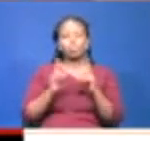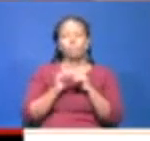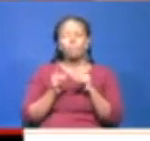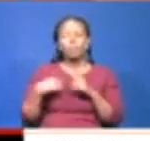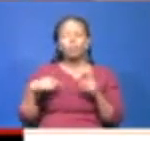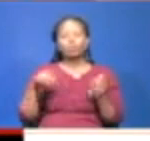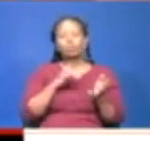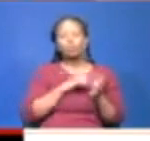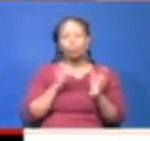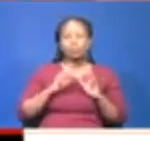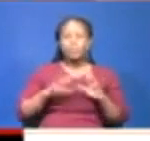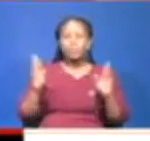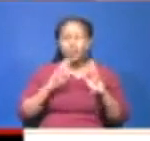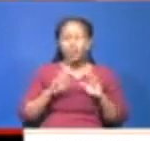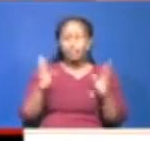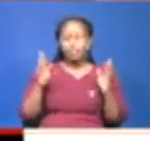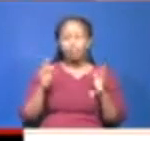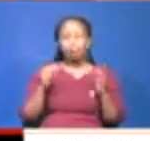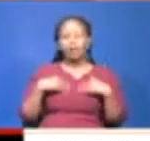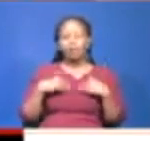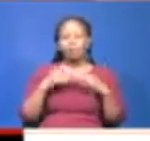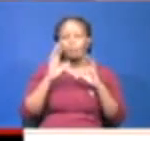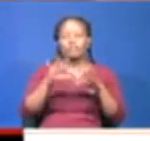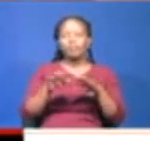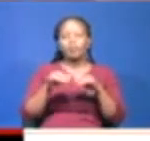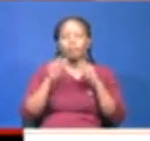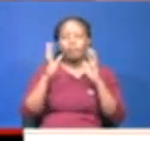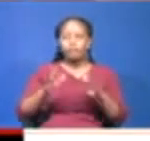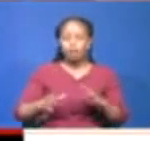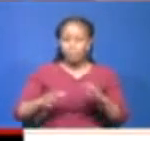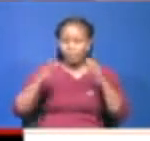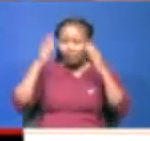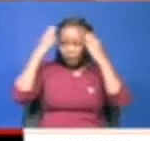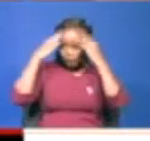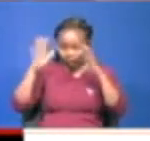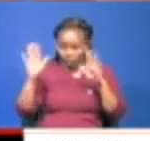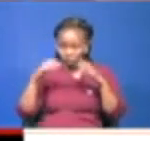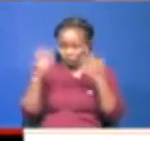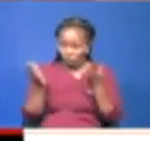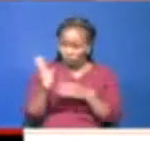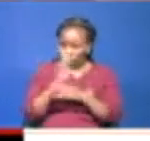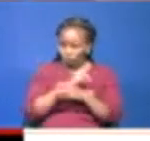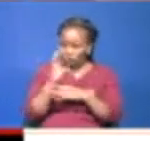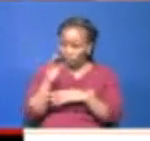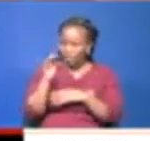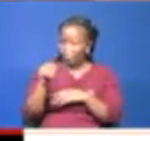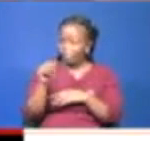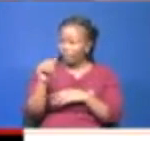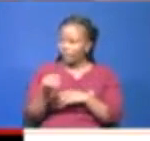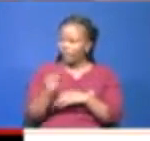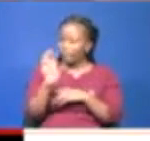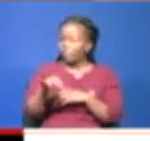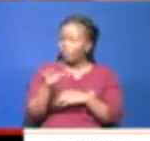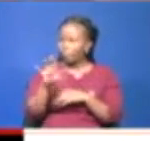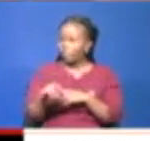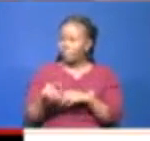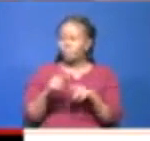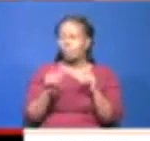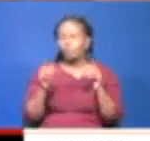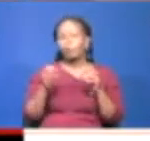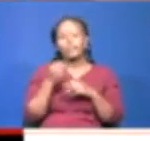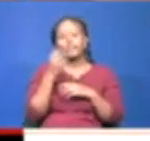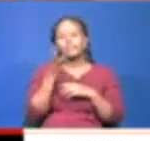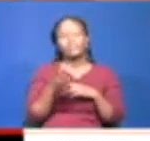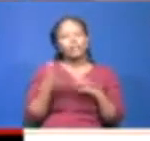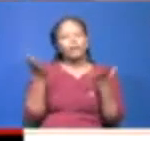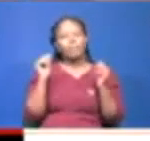to raise farmer awareness on the importance of using things like fertilizer, but also how much of it and how much bang can you get for your